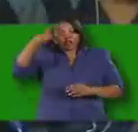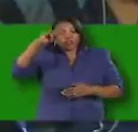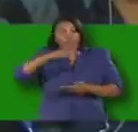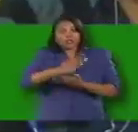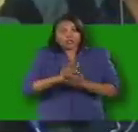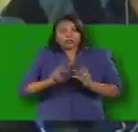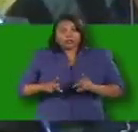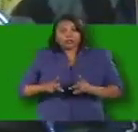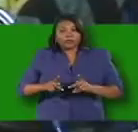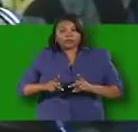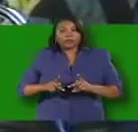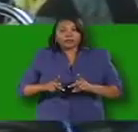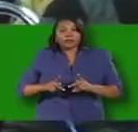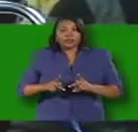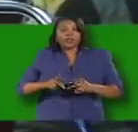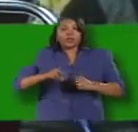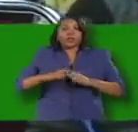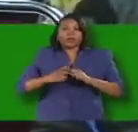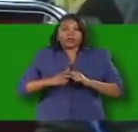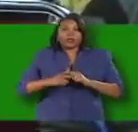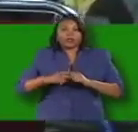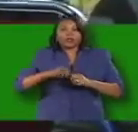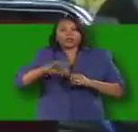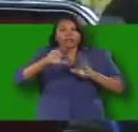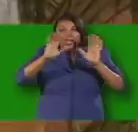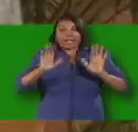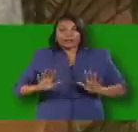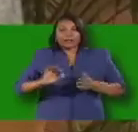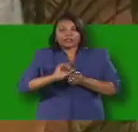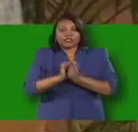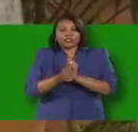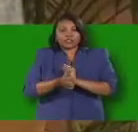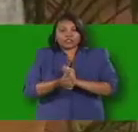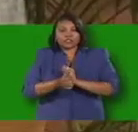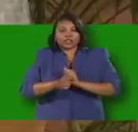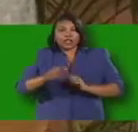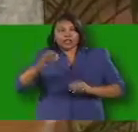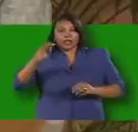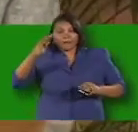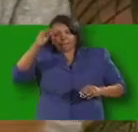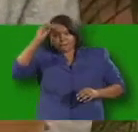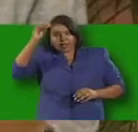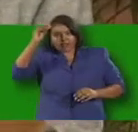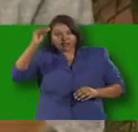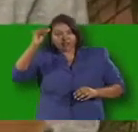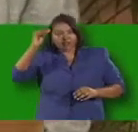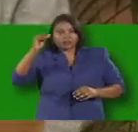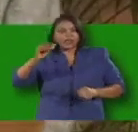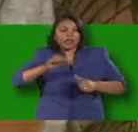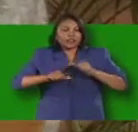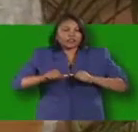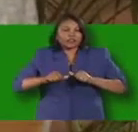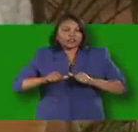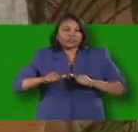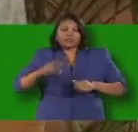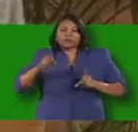climate change and the role of human beings in causing same remains controversial.